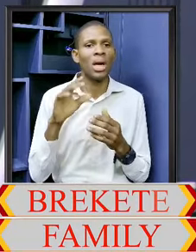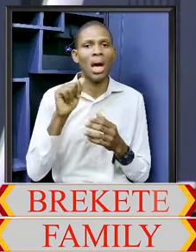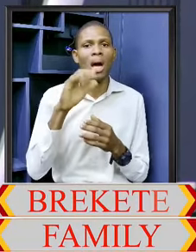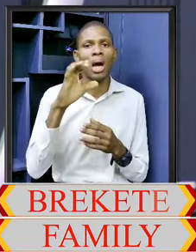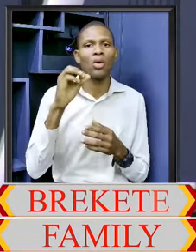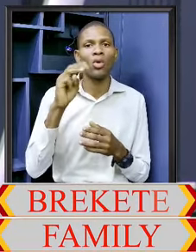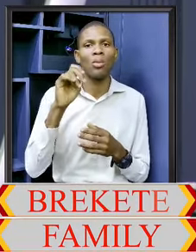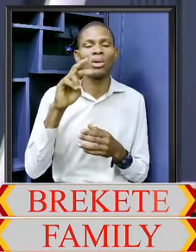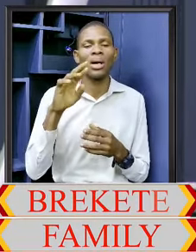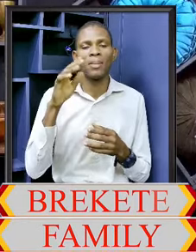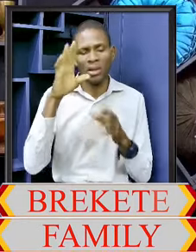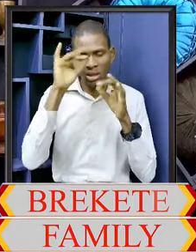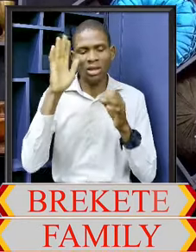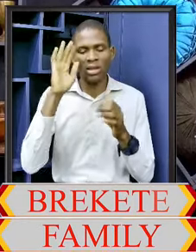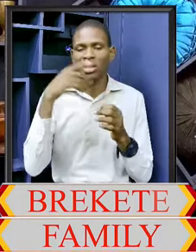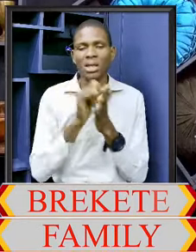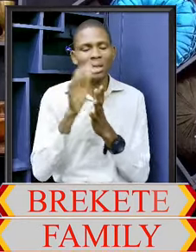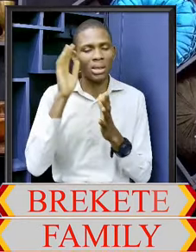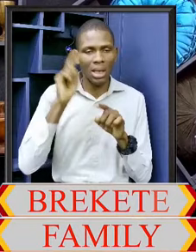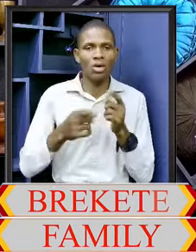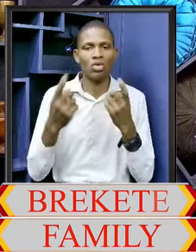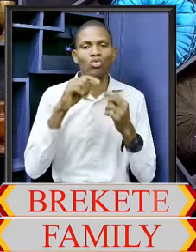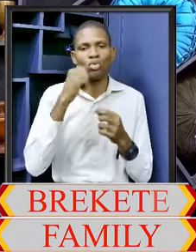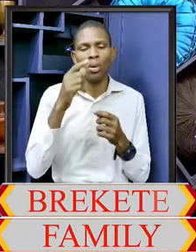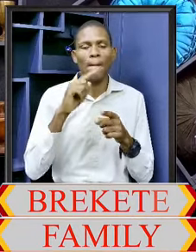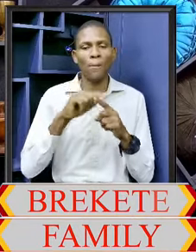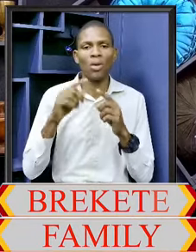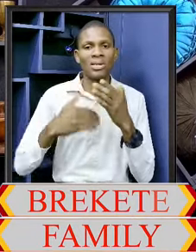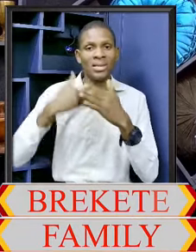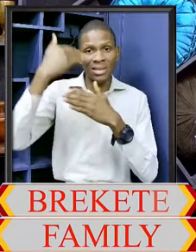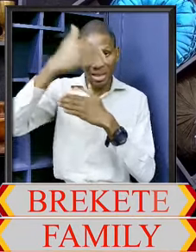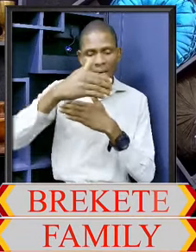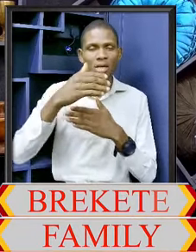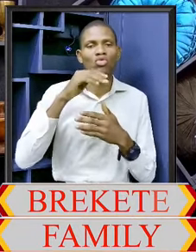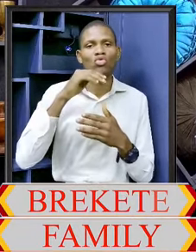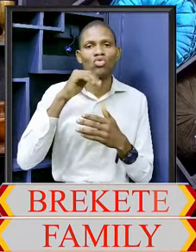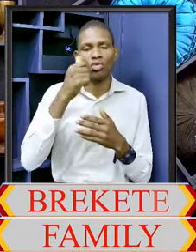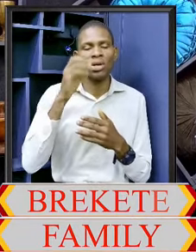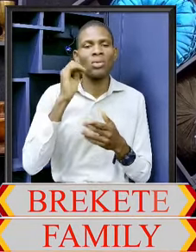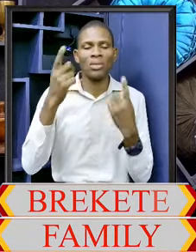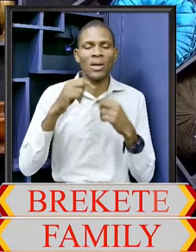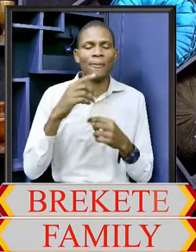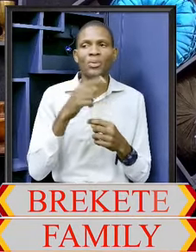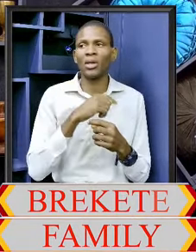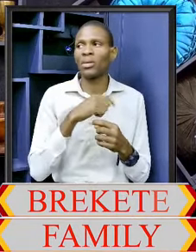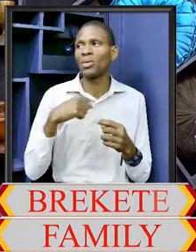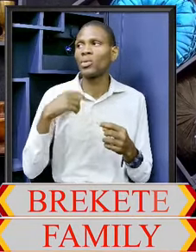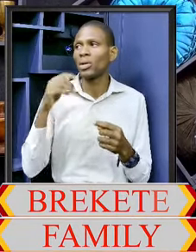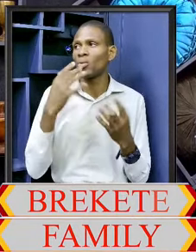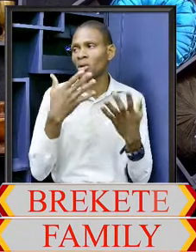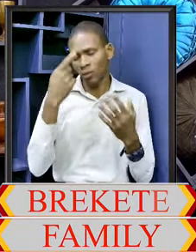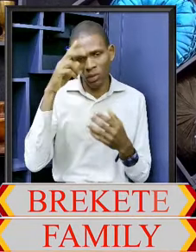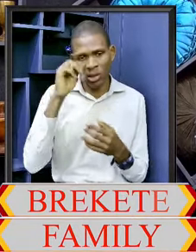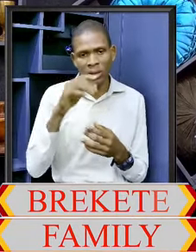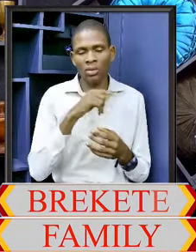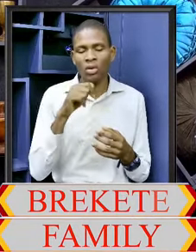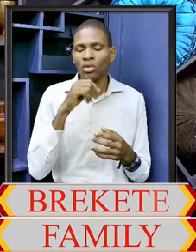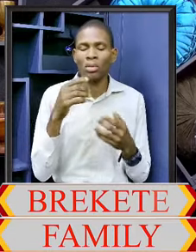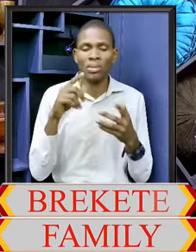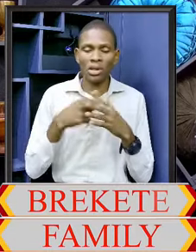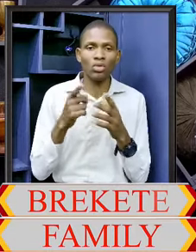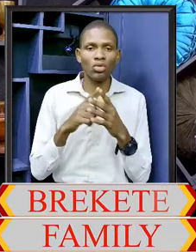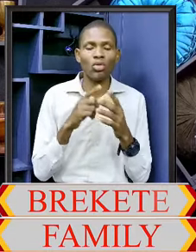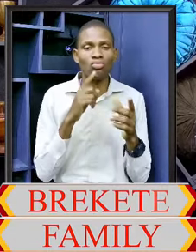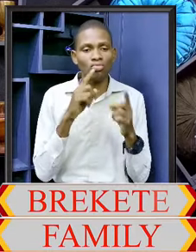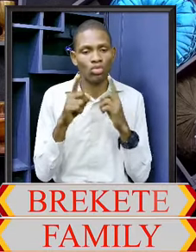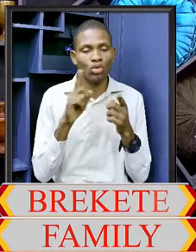Akomora president talk say he no go fit come tomorrow, but next tomorrow say he go come. And we go wait for him. we no go begin talk to